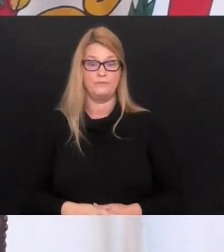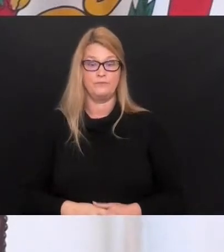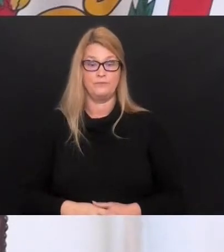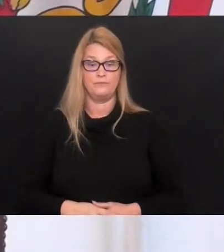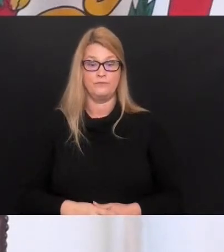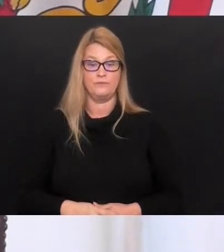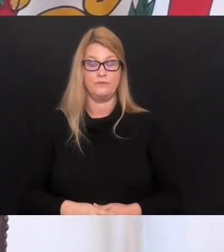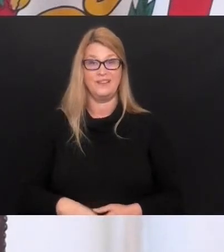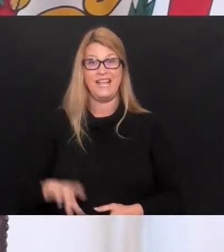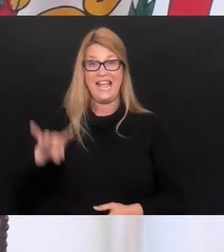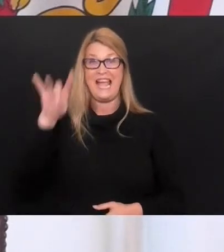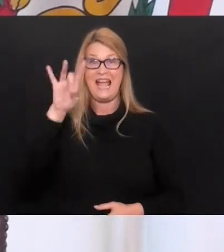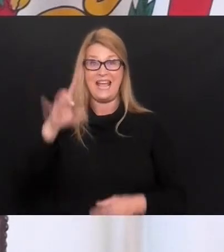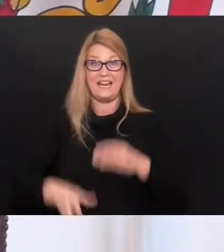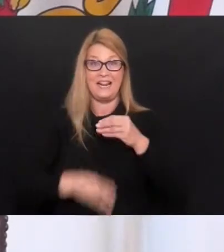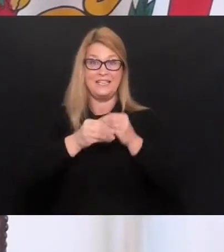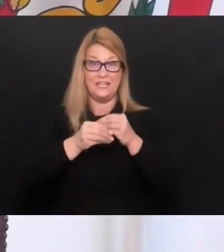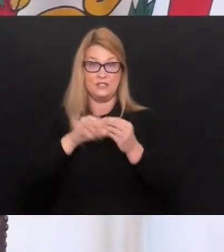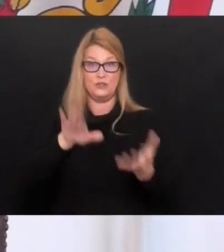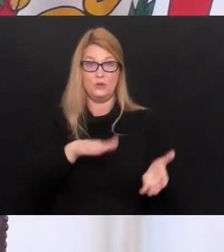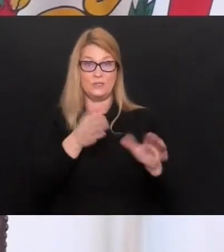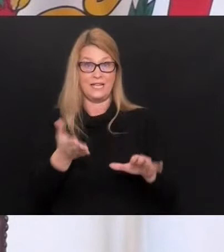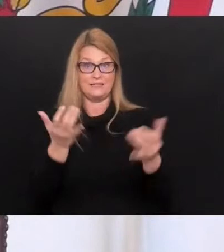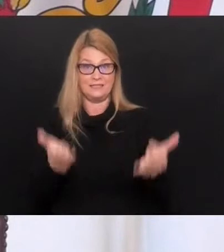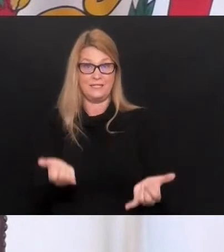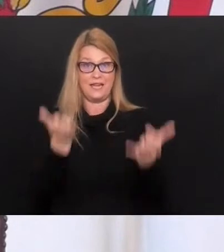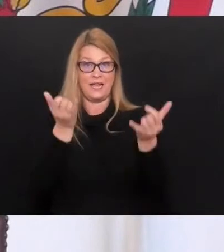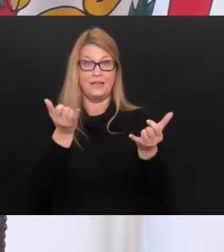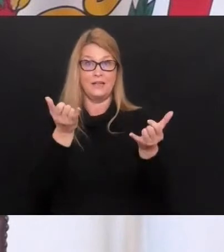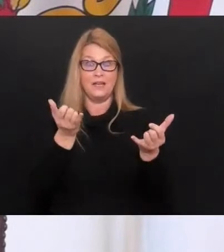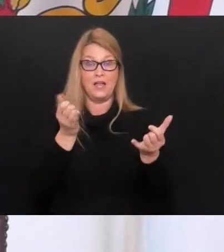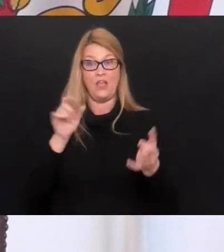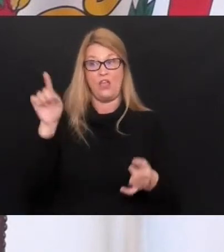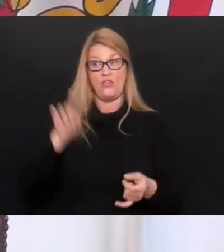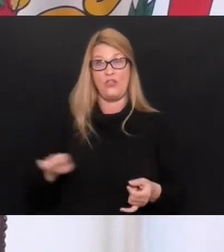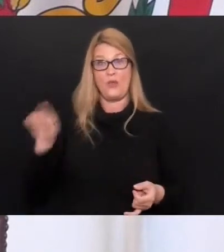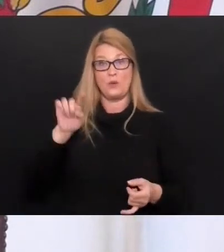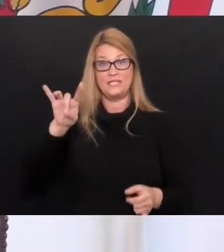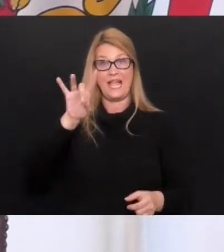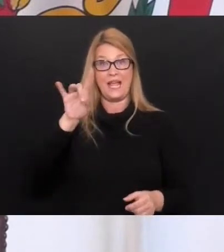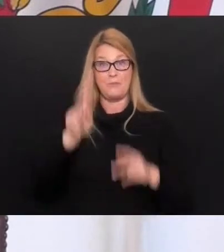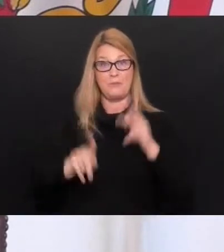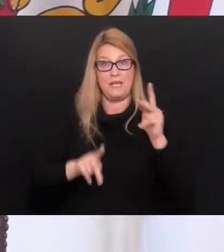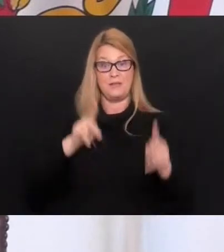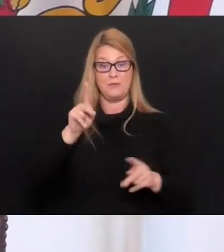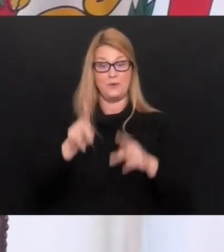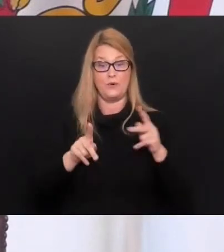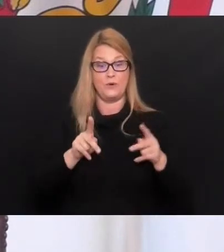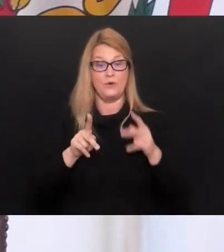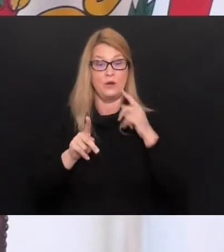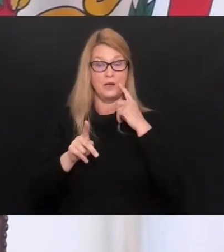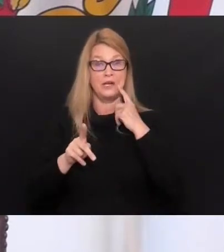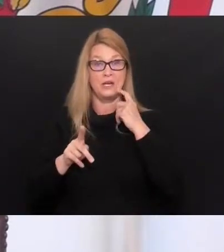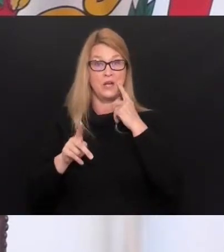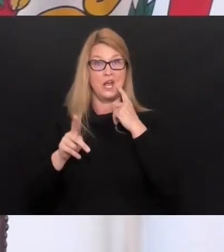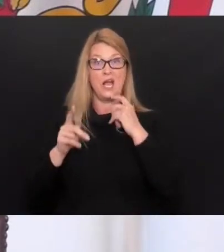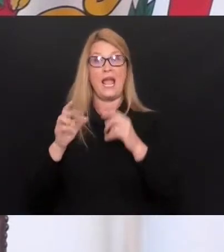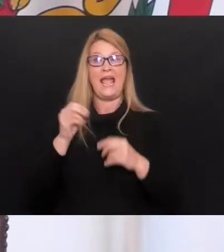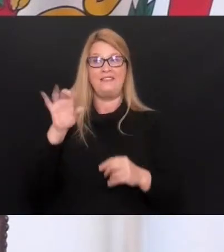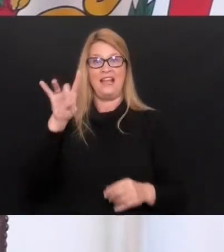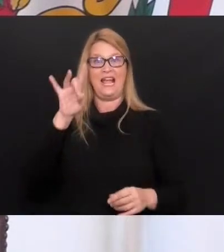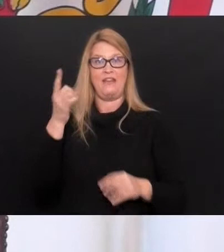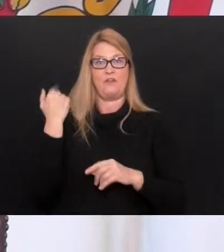There were 8 additional deaths today, and those 8 additional deaths with the 8 that I read earlier from